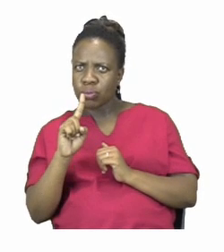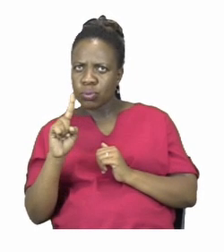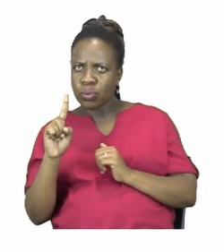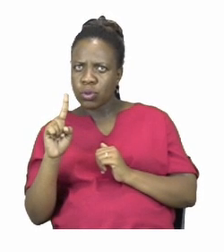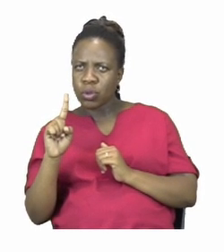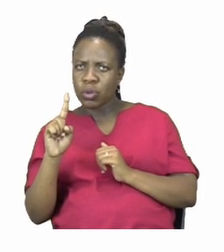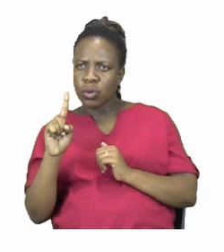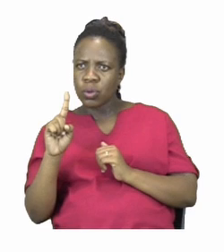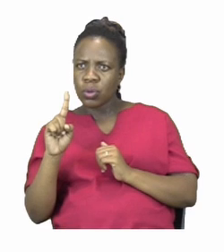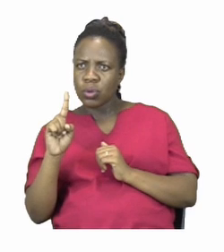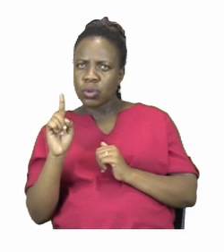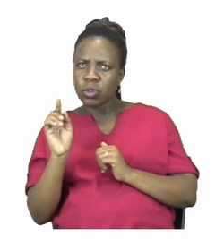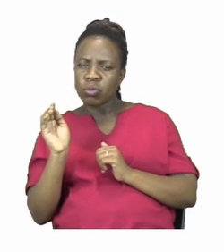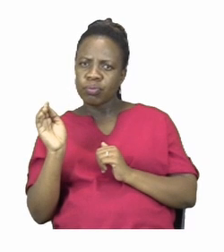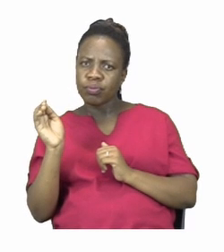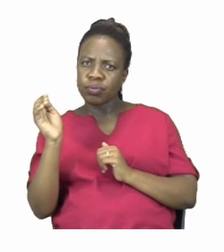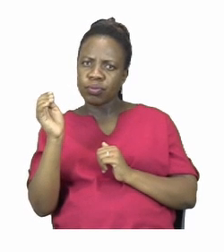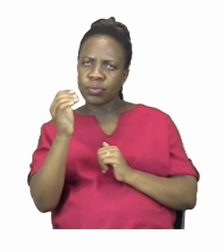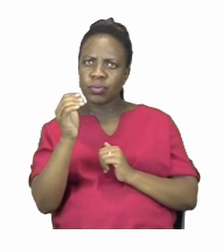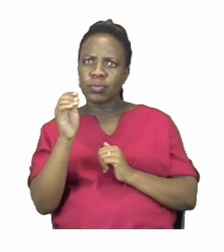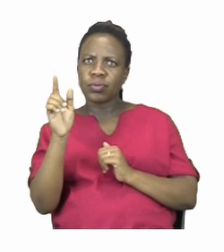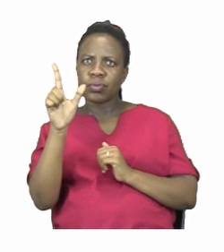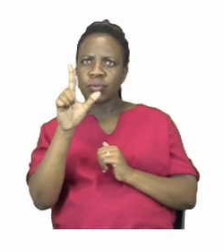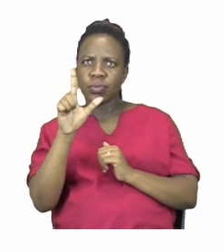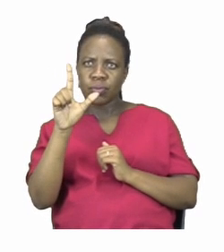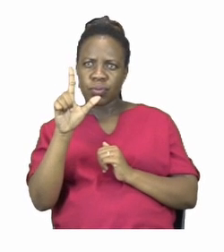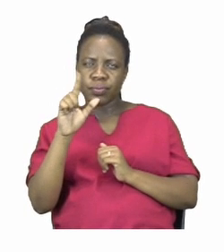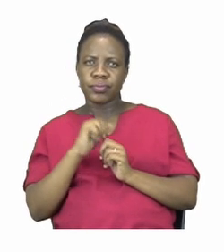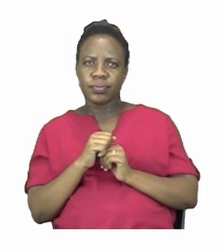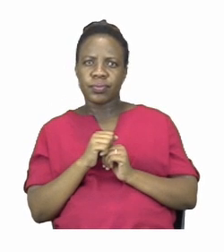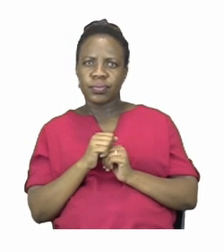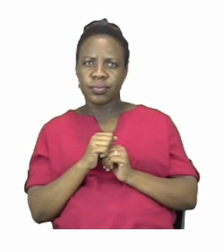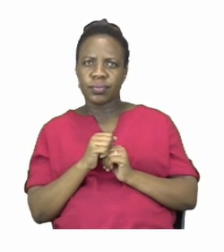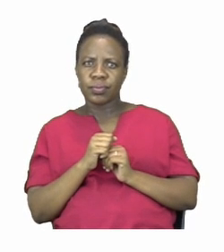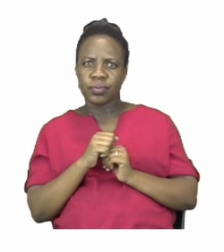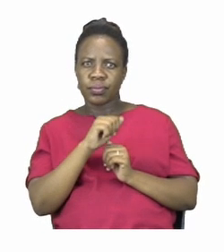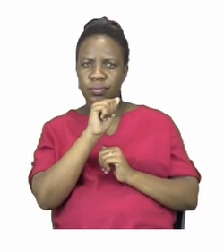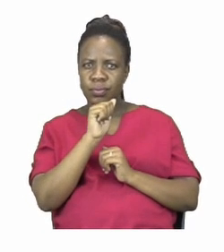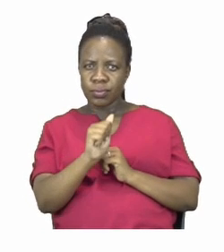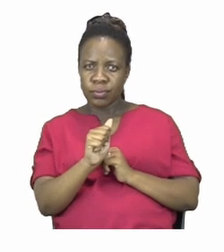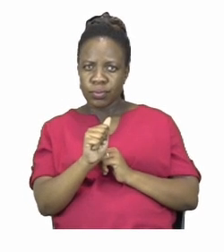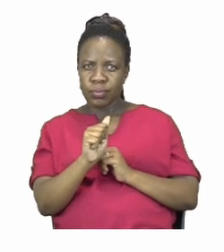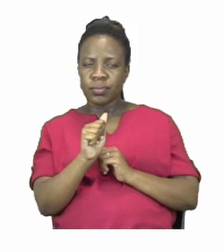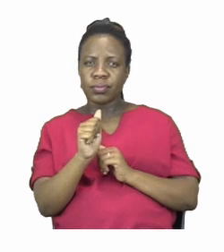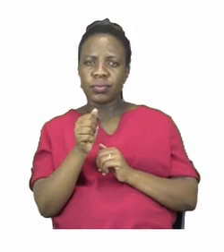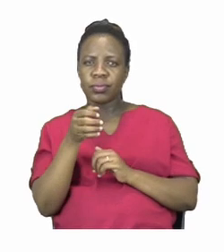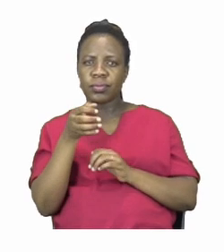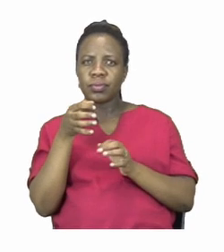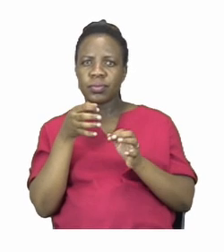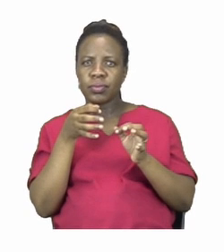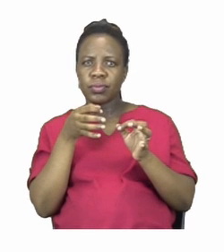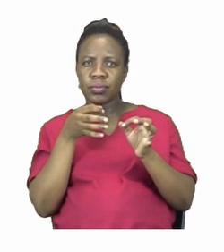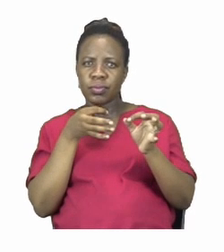then you turn left. Number A, here you have to now also explain or describe